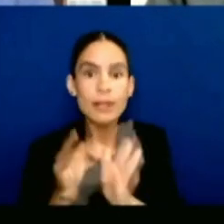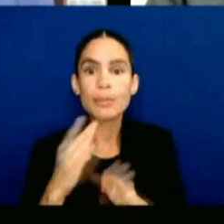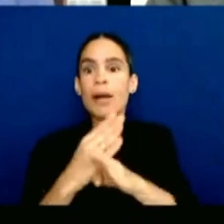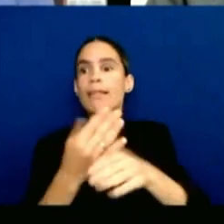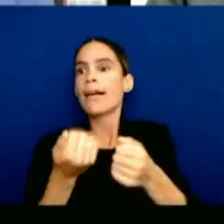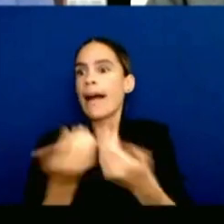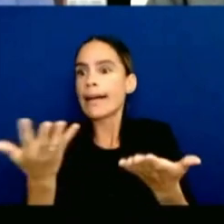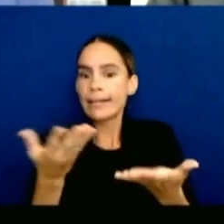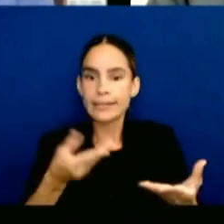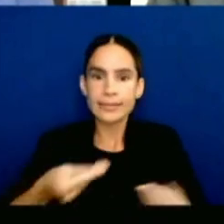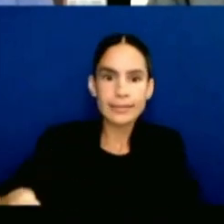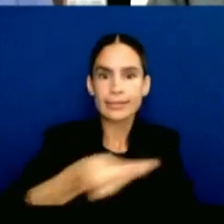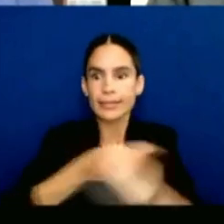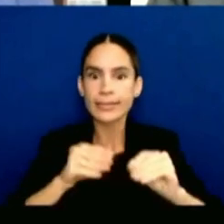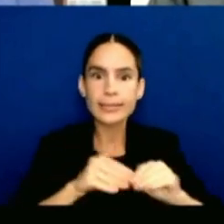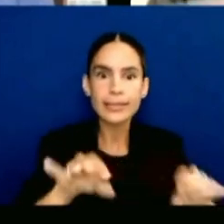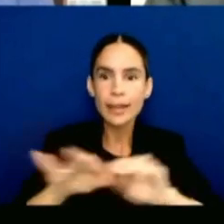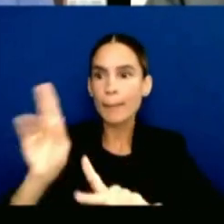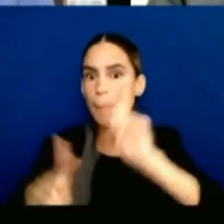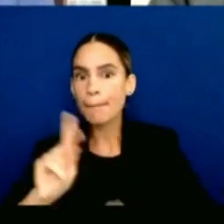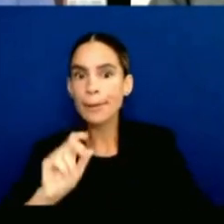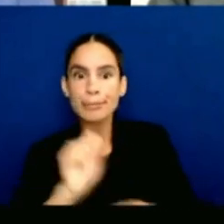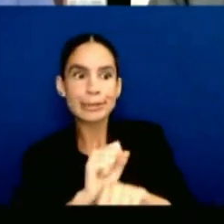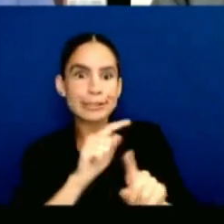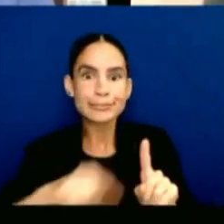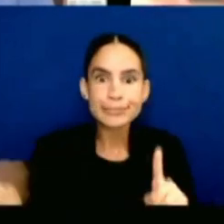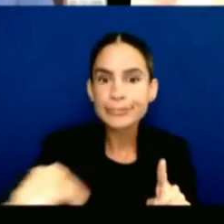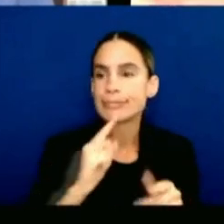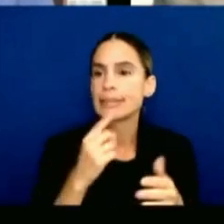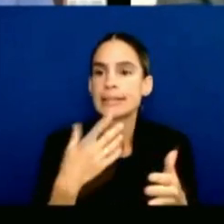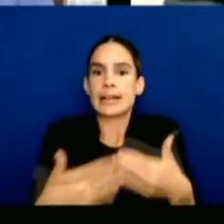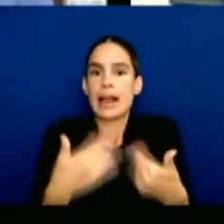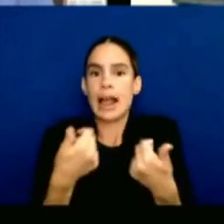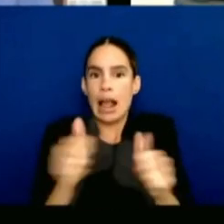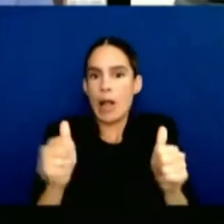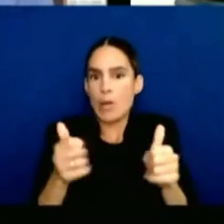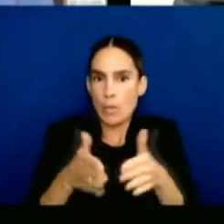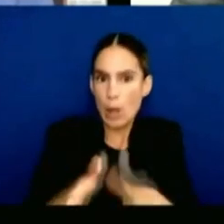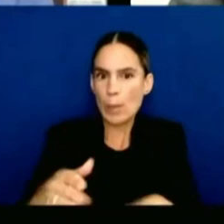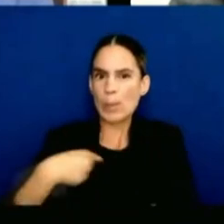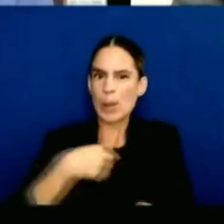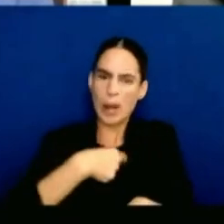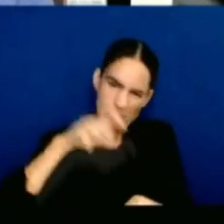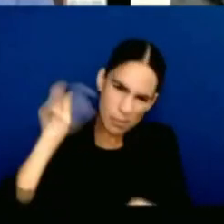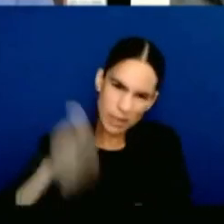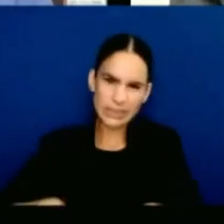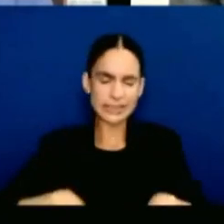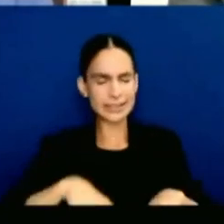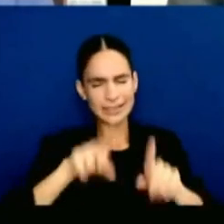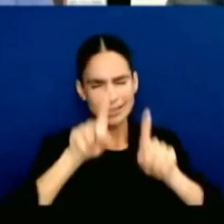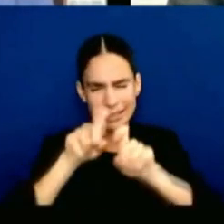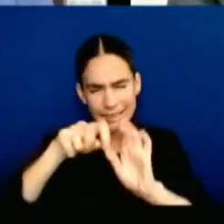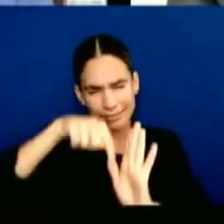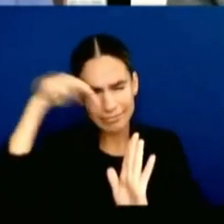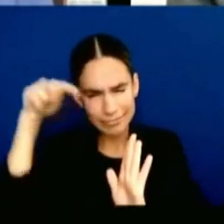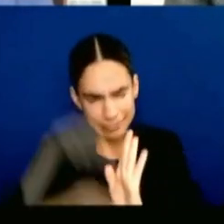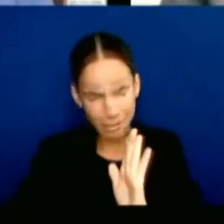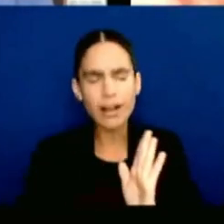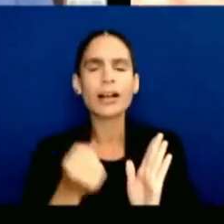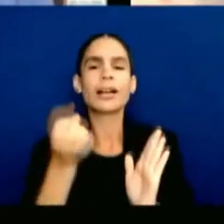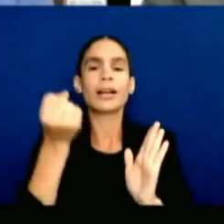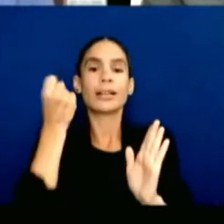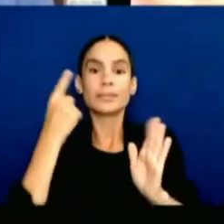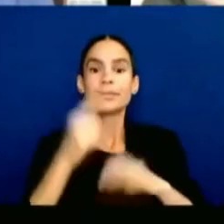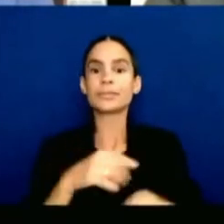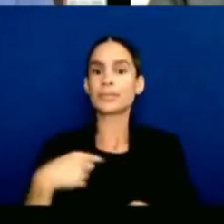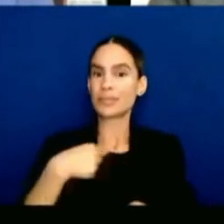of antivirals that we're testing and screening. So we need to get a lot of work done for the early one to prevent people